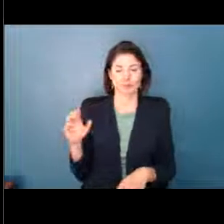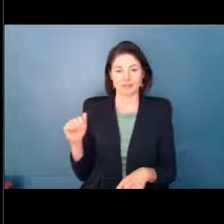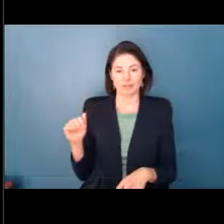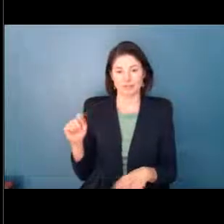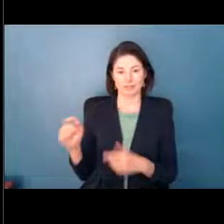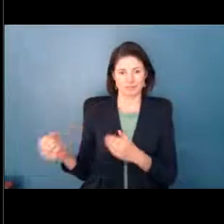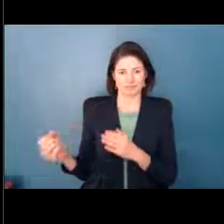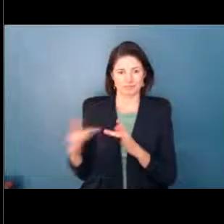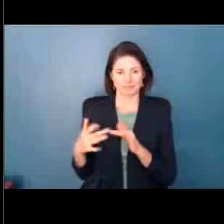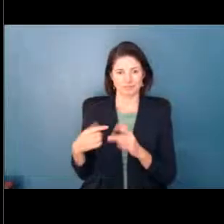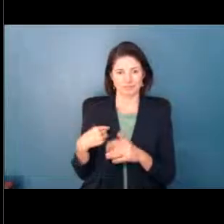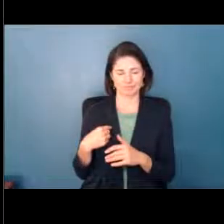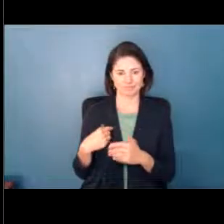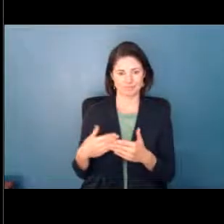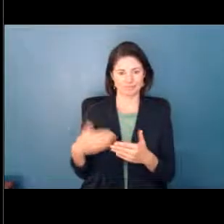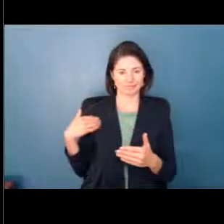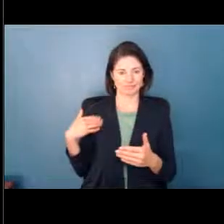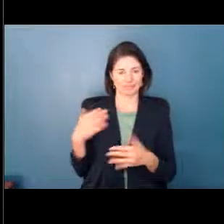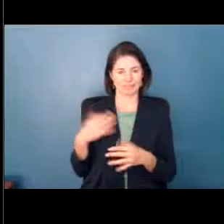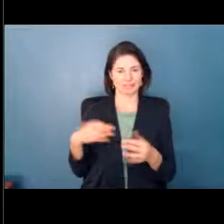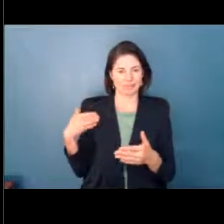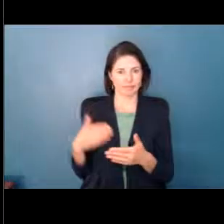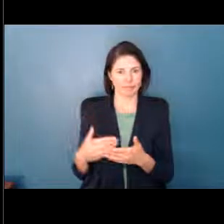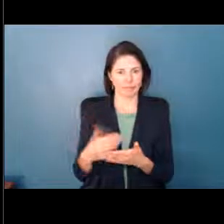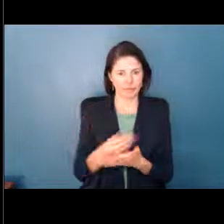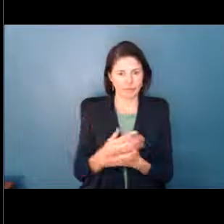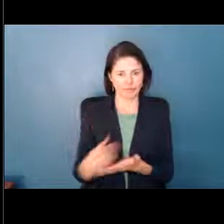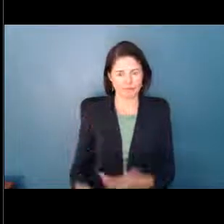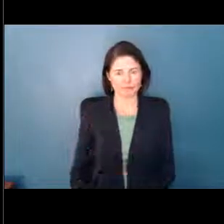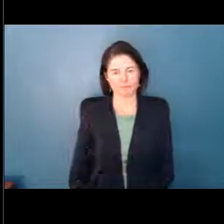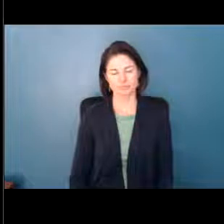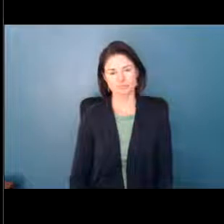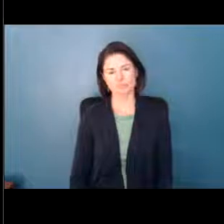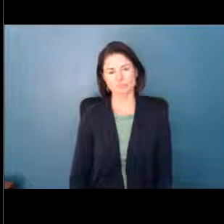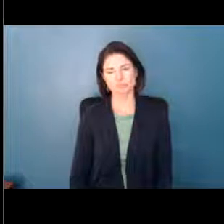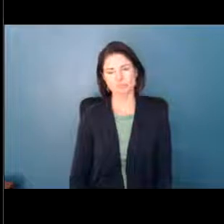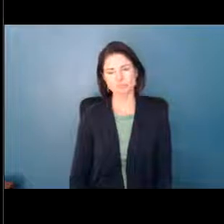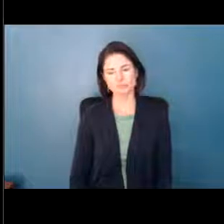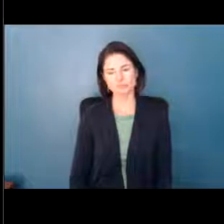almost no funding available. When considering an alternative recommendation,